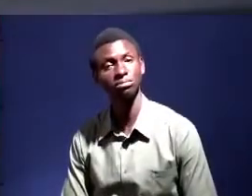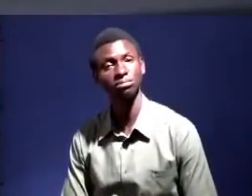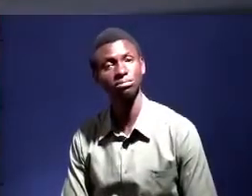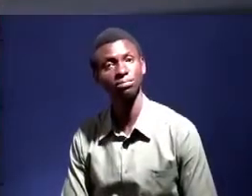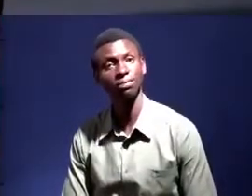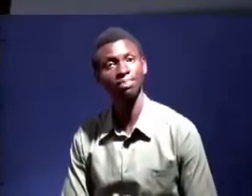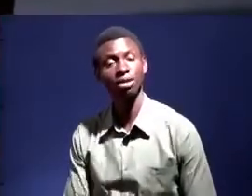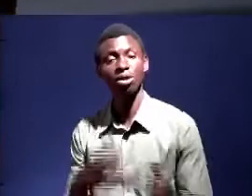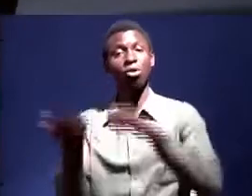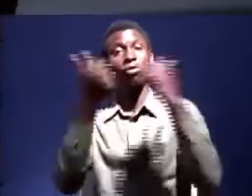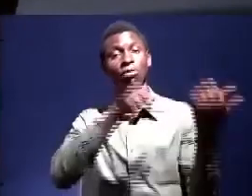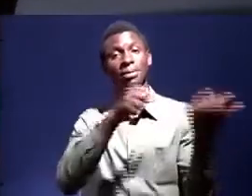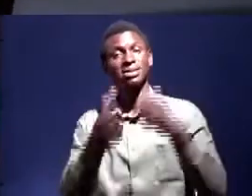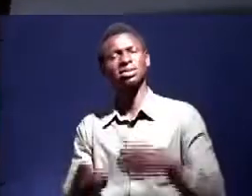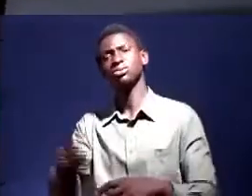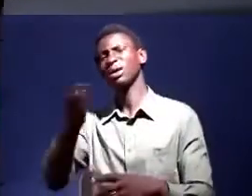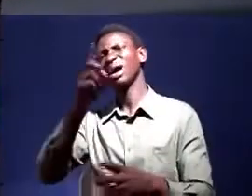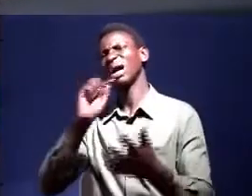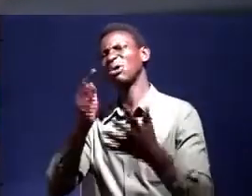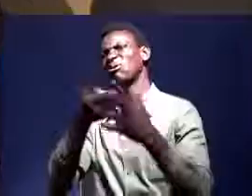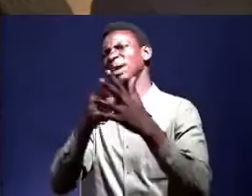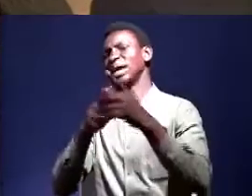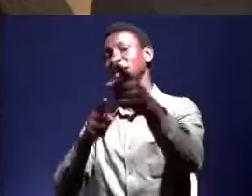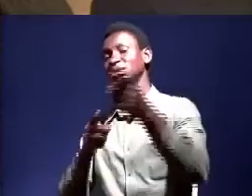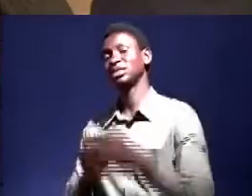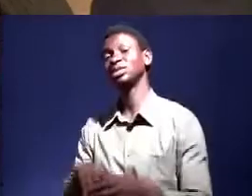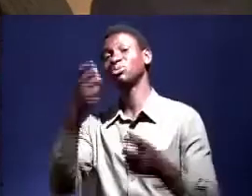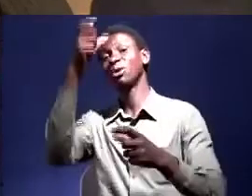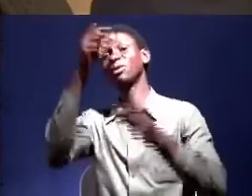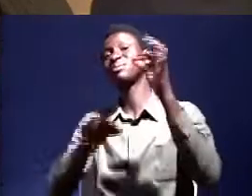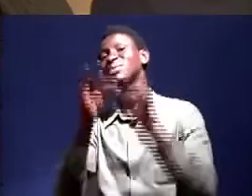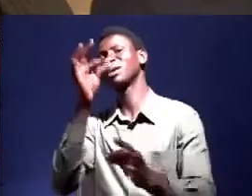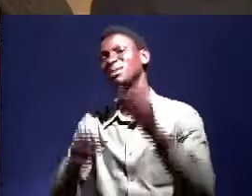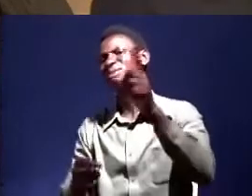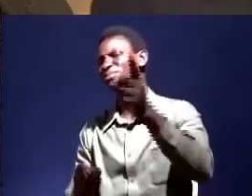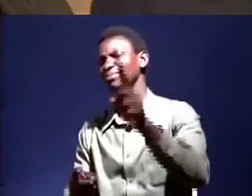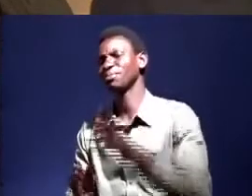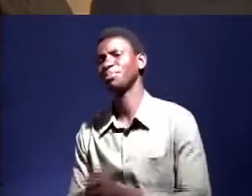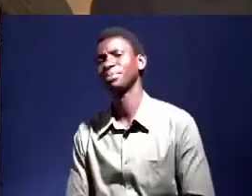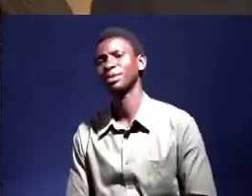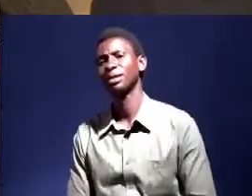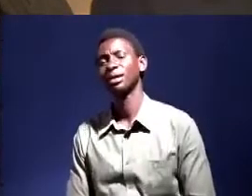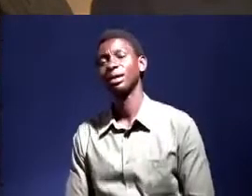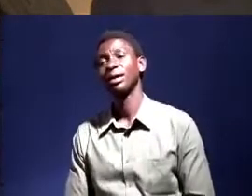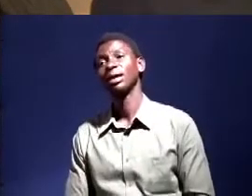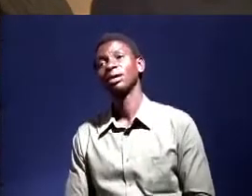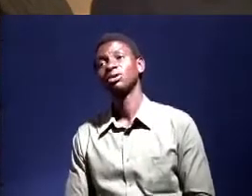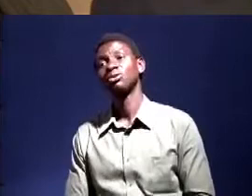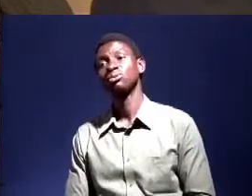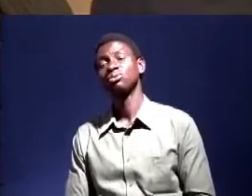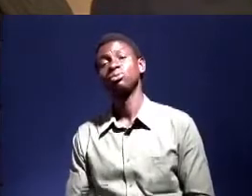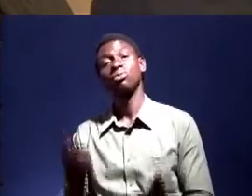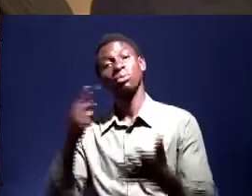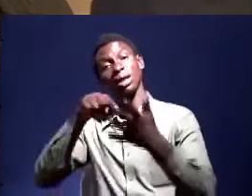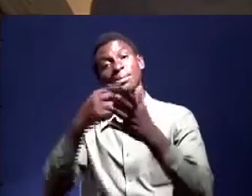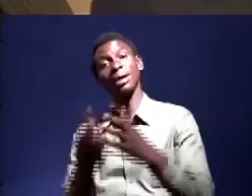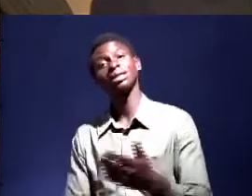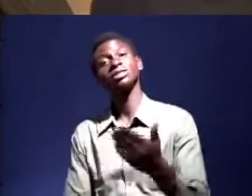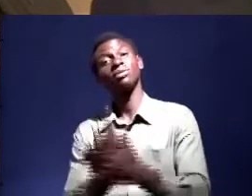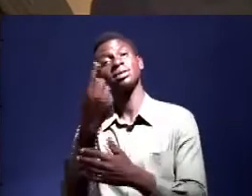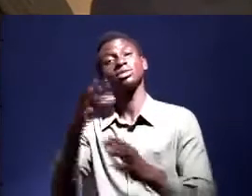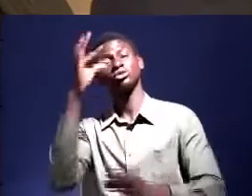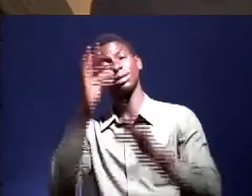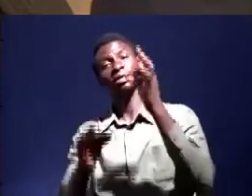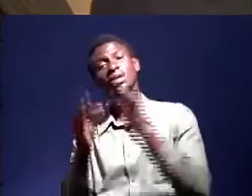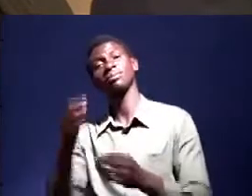Ubatizo haumaanishi wewe ni mkamilifu. It means you're committed to Jesus. Inamaanisha umejitoa kikamilifu kwa Yesu. Baptism is not the end of